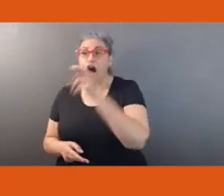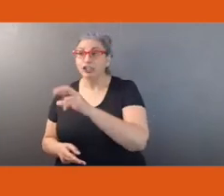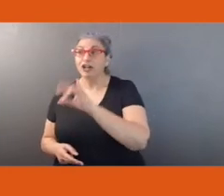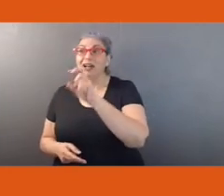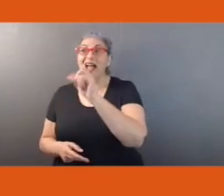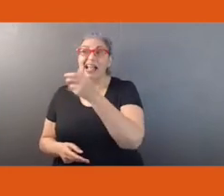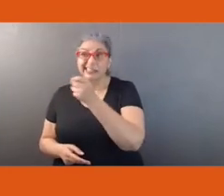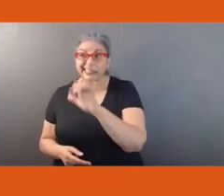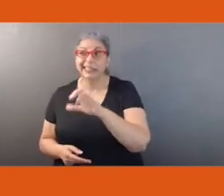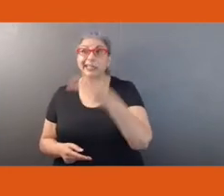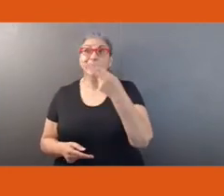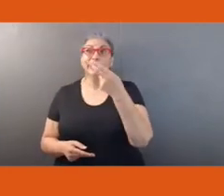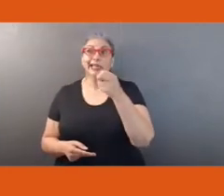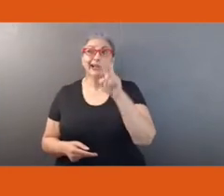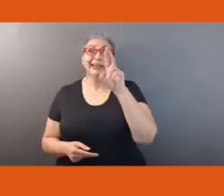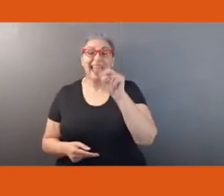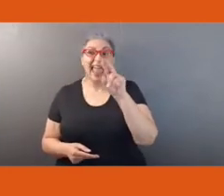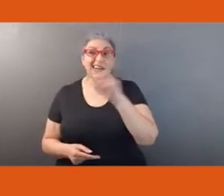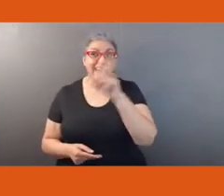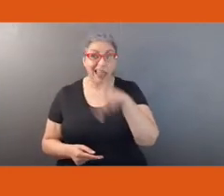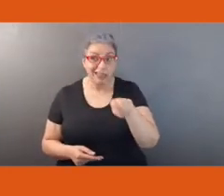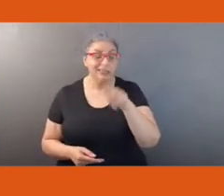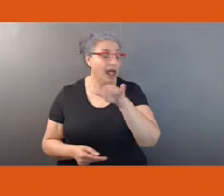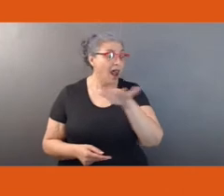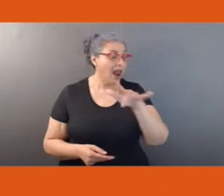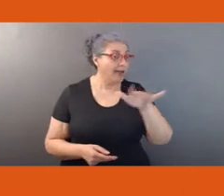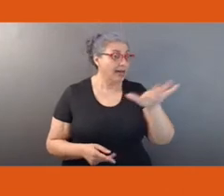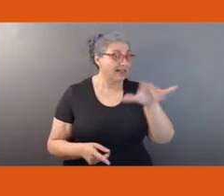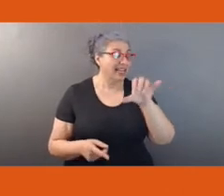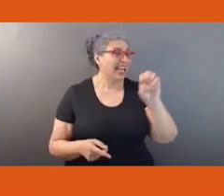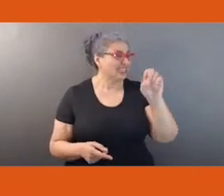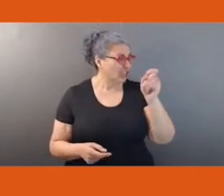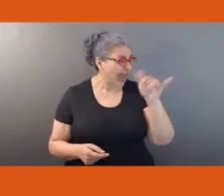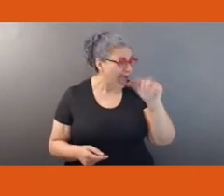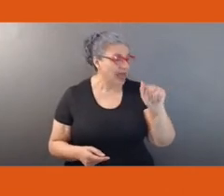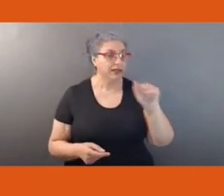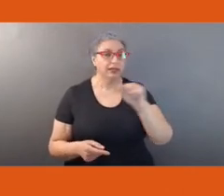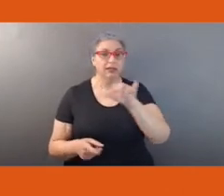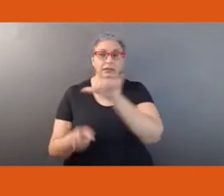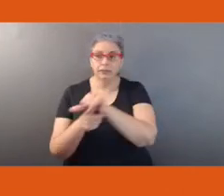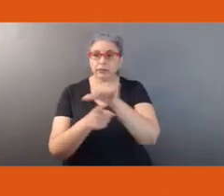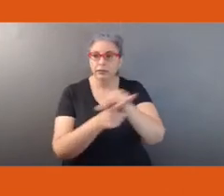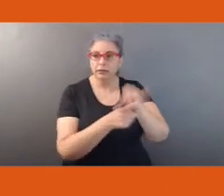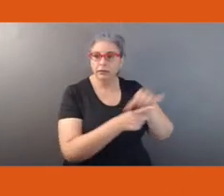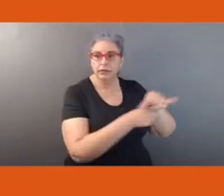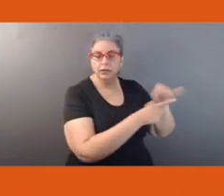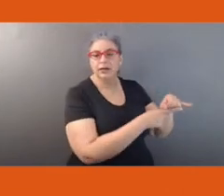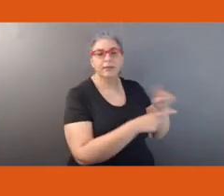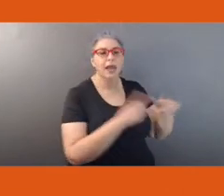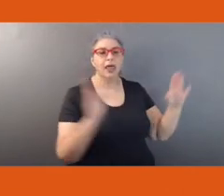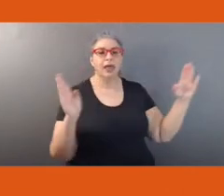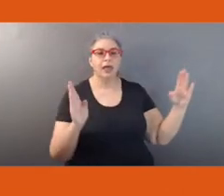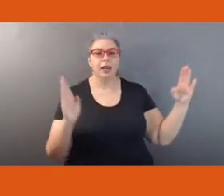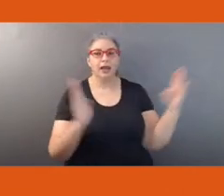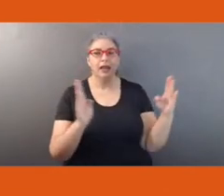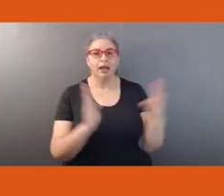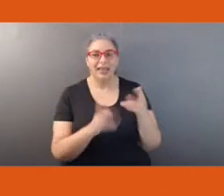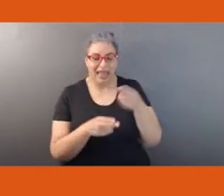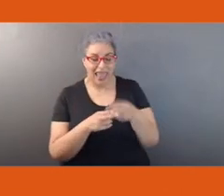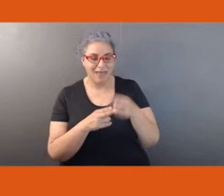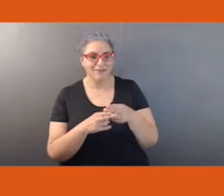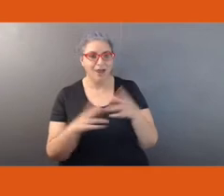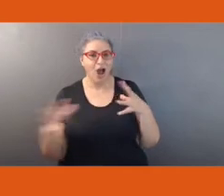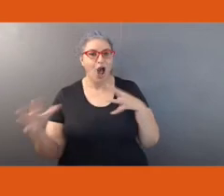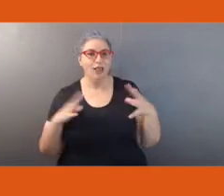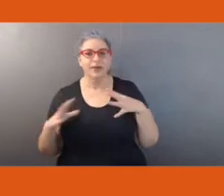is something else. I don't remember exactly what it was, Estrada or something else. And that